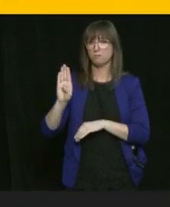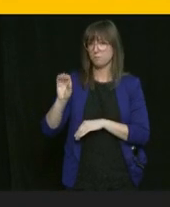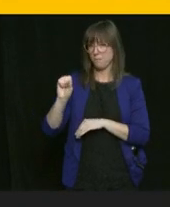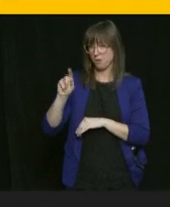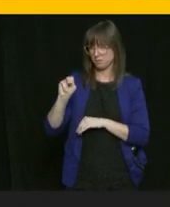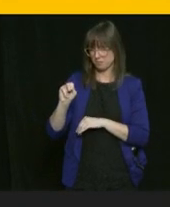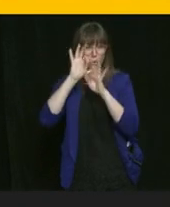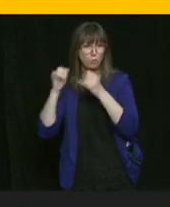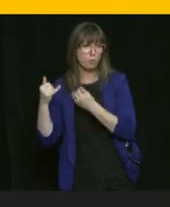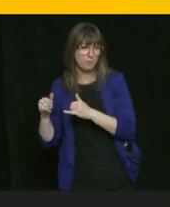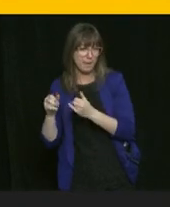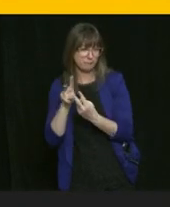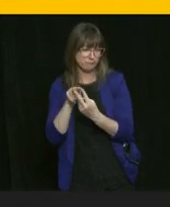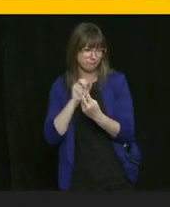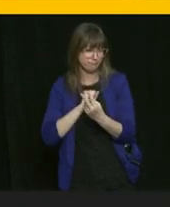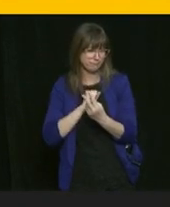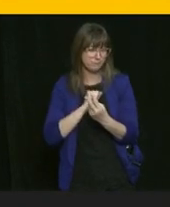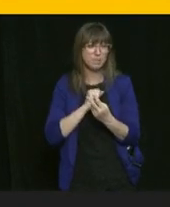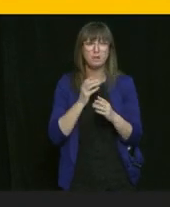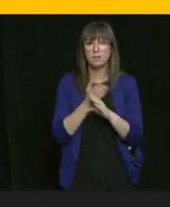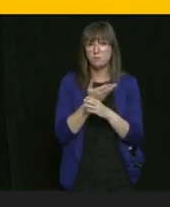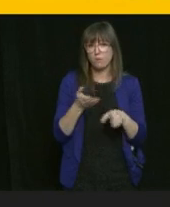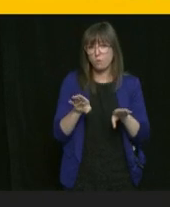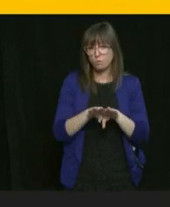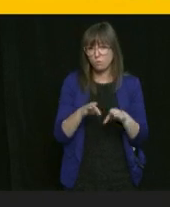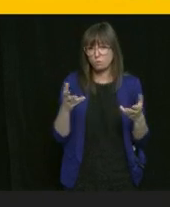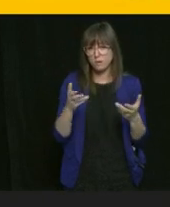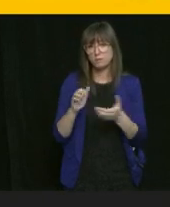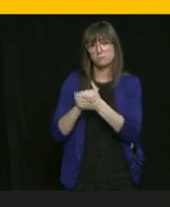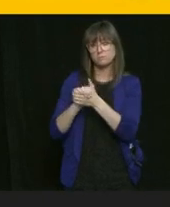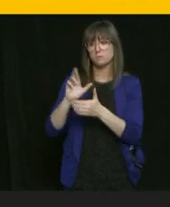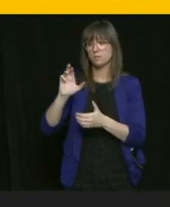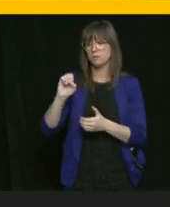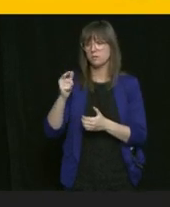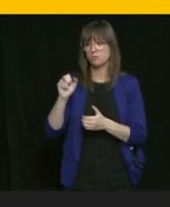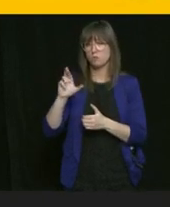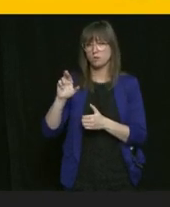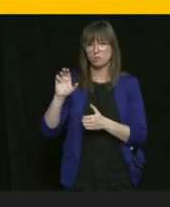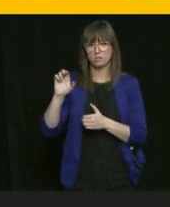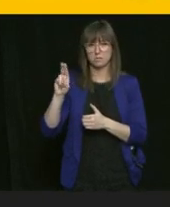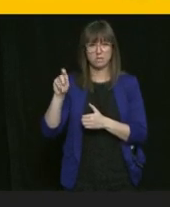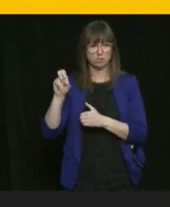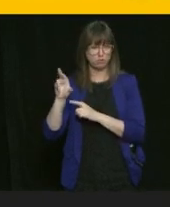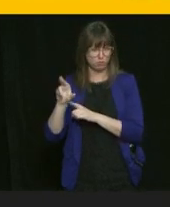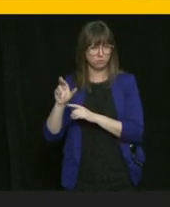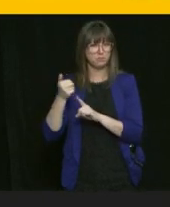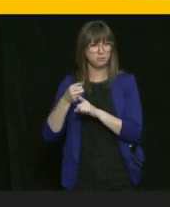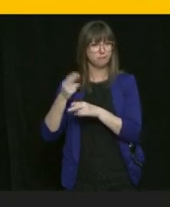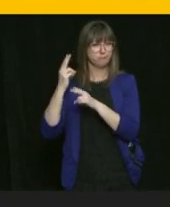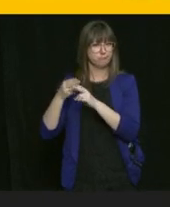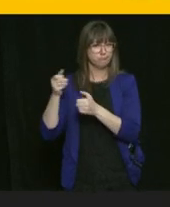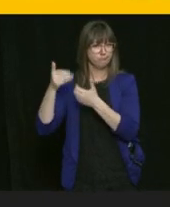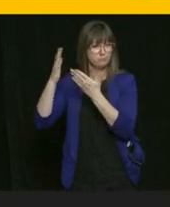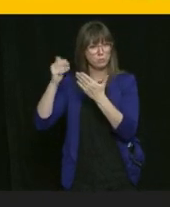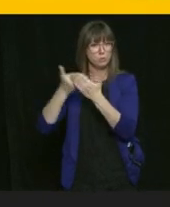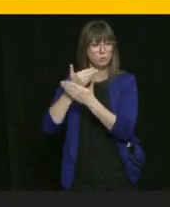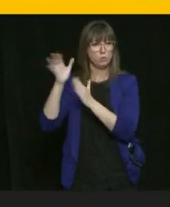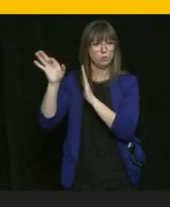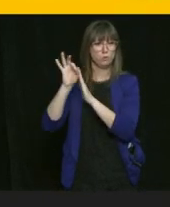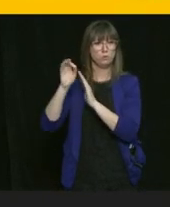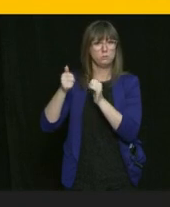strong representative. I want to end today by congratulating Roger Kuzner for his nomination as the new Consul General of Canada